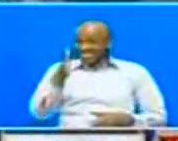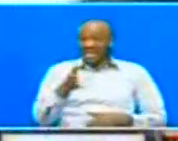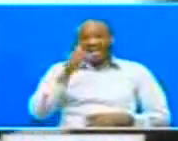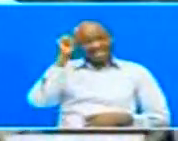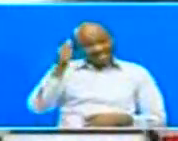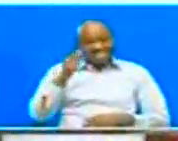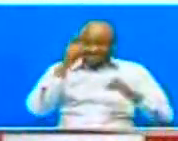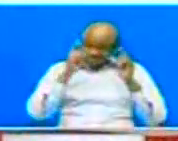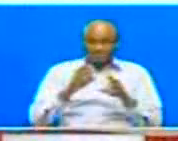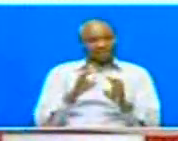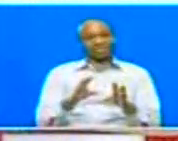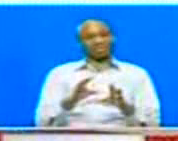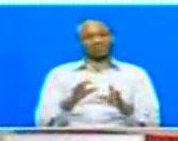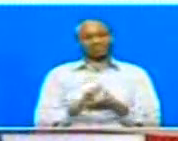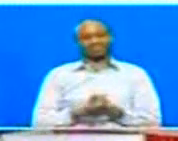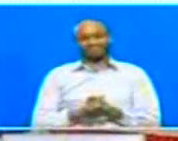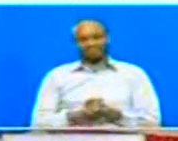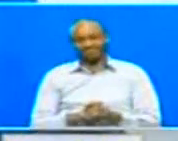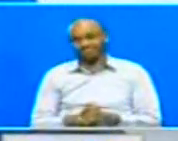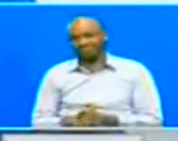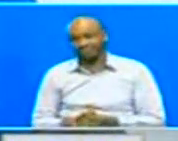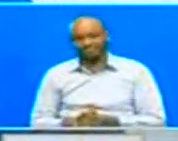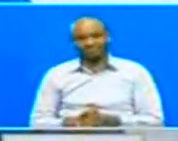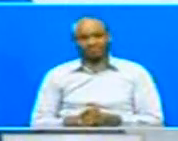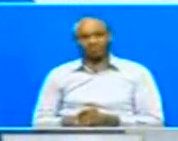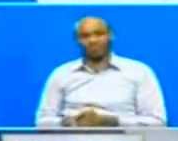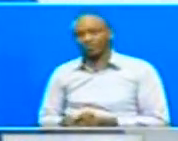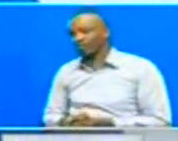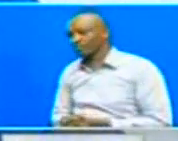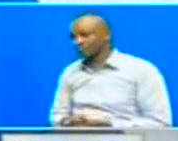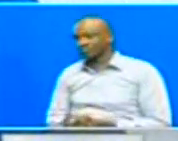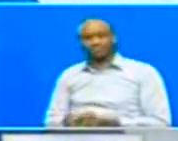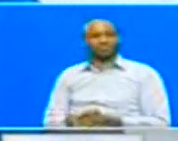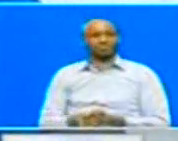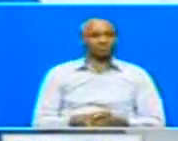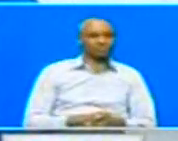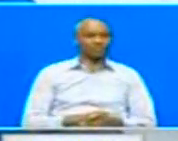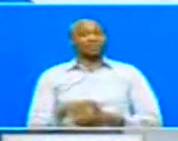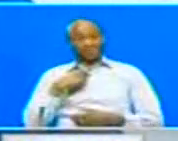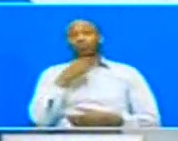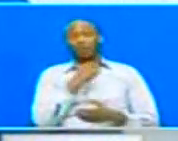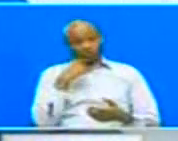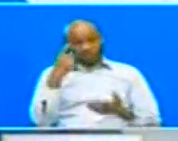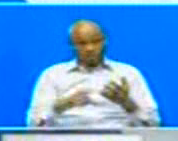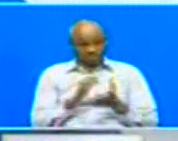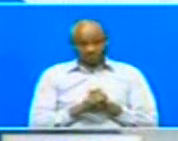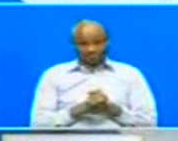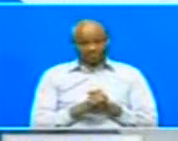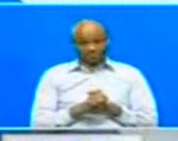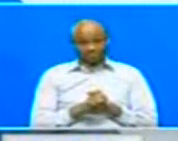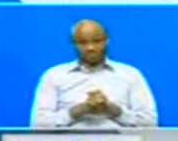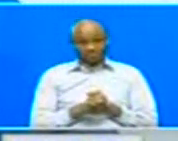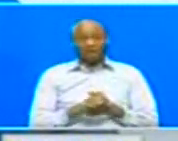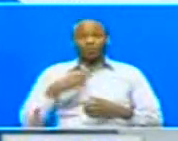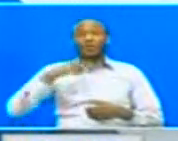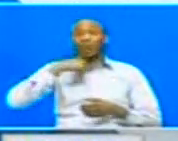decision and it has left on the job. I want to make a point about securitization of areas where the refugees can return to. You know,